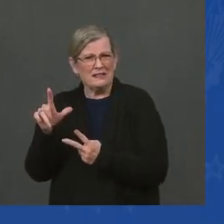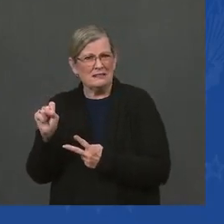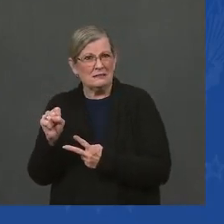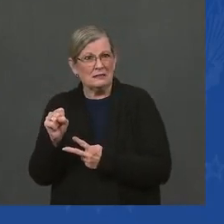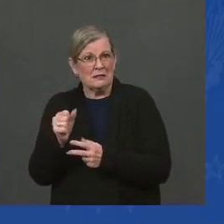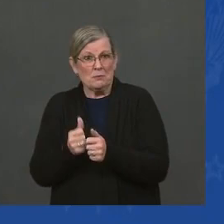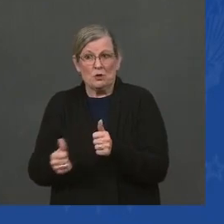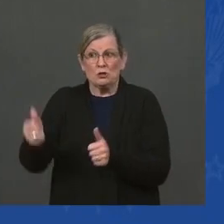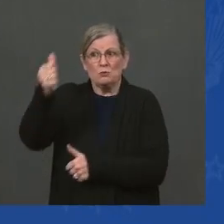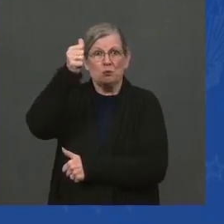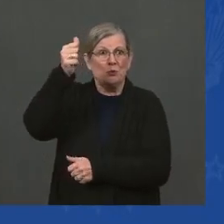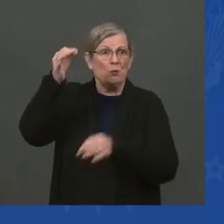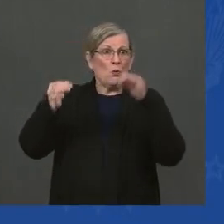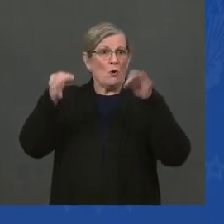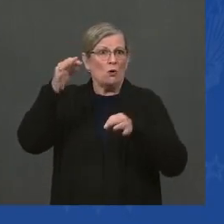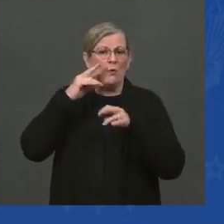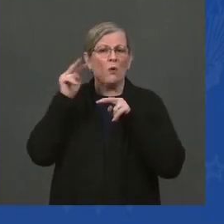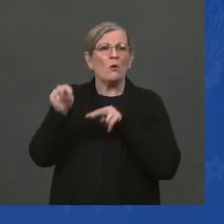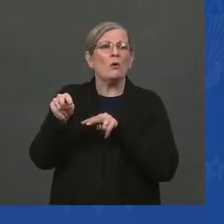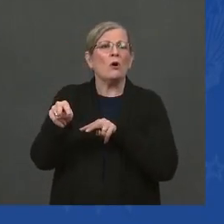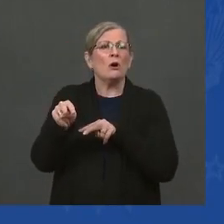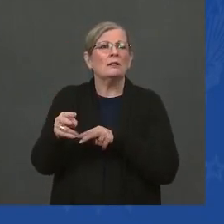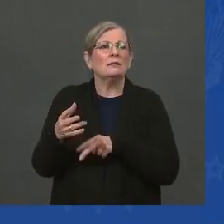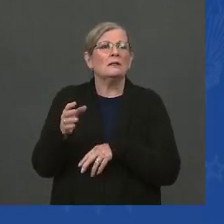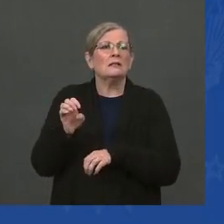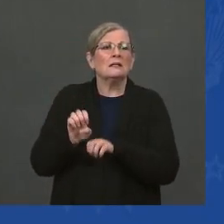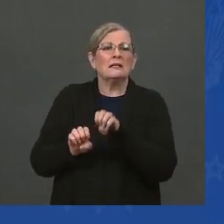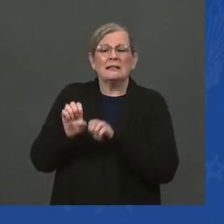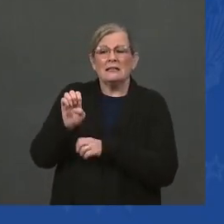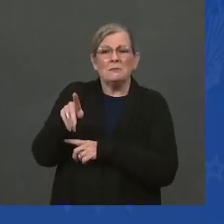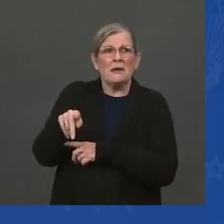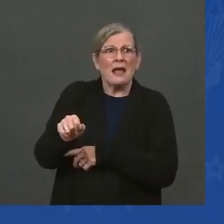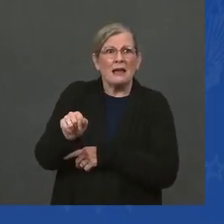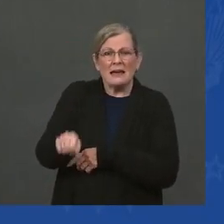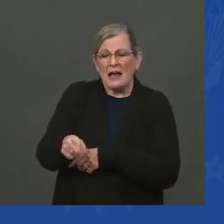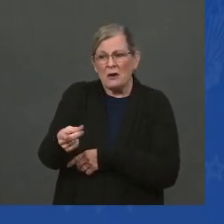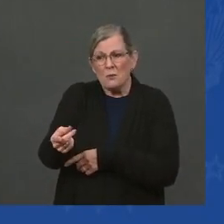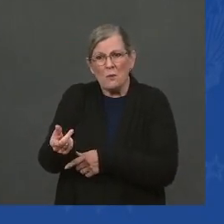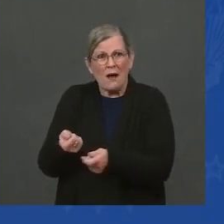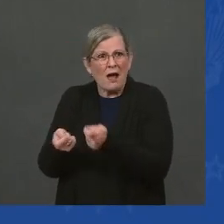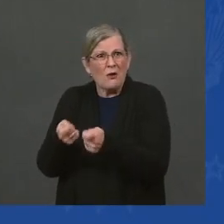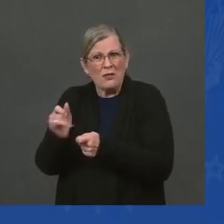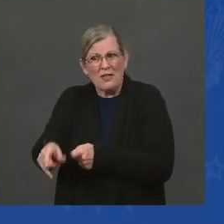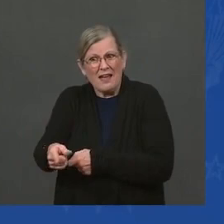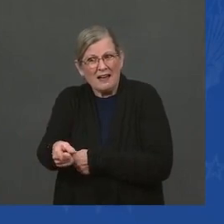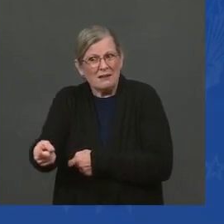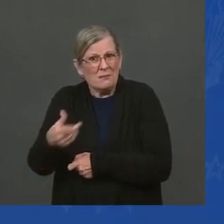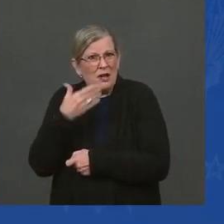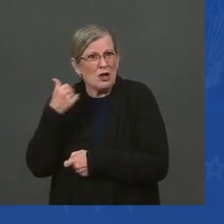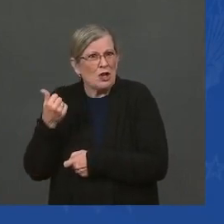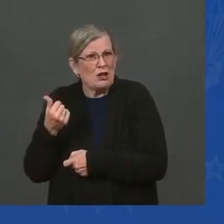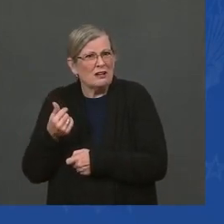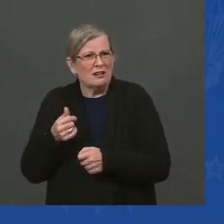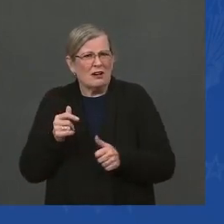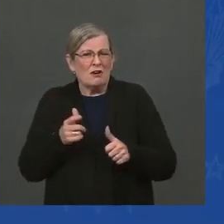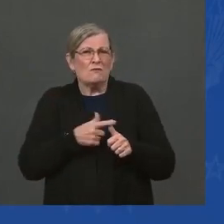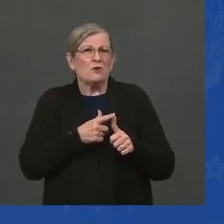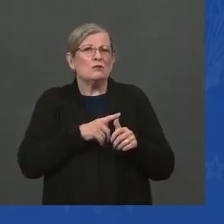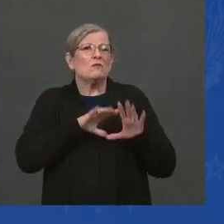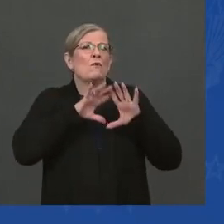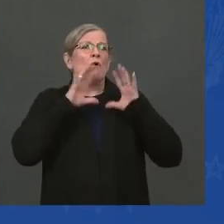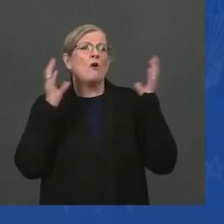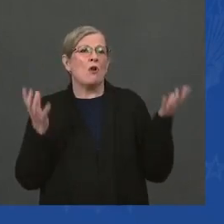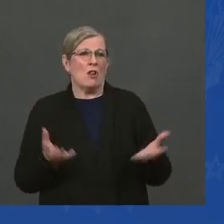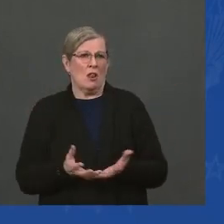people outside who just worry this all isn't enough right now, given the crisis? Well, first of all, I think anyone